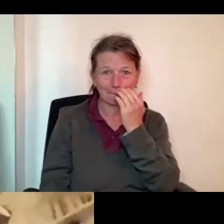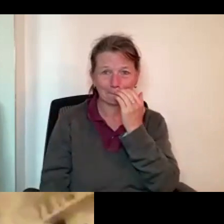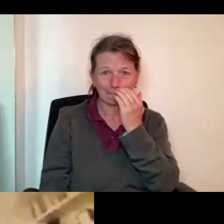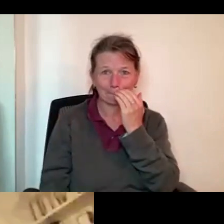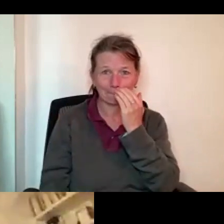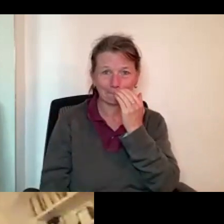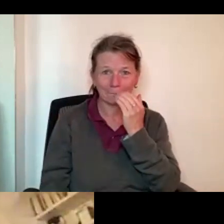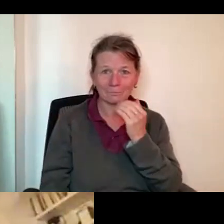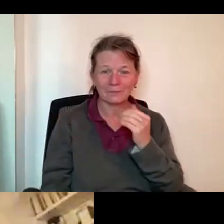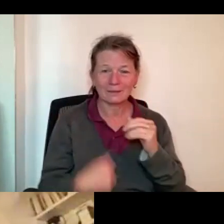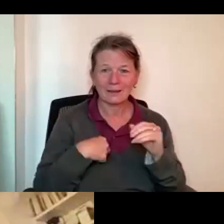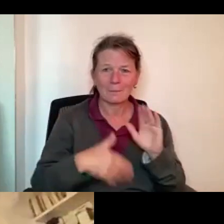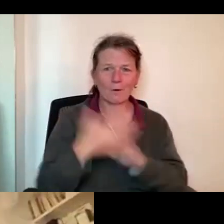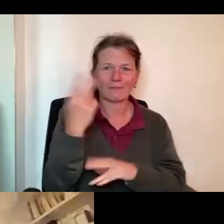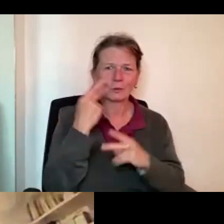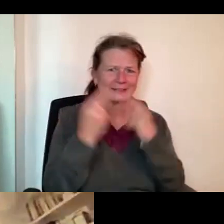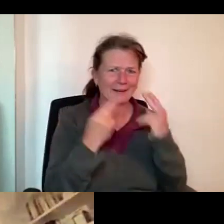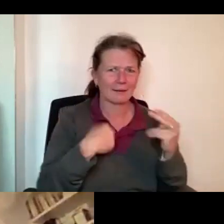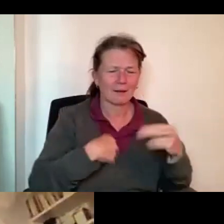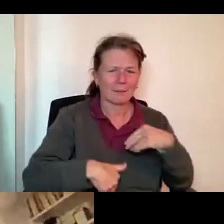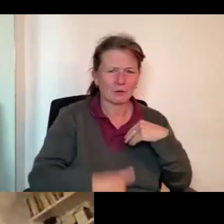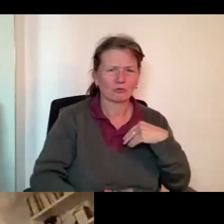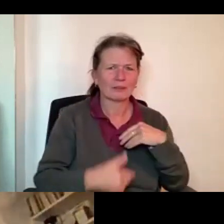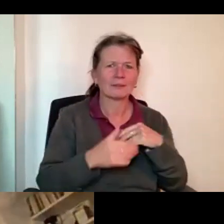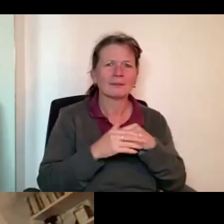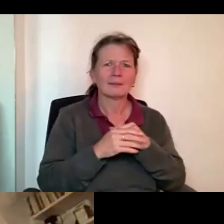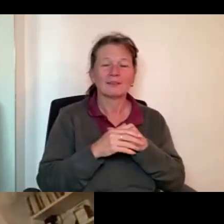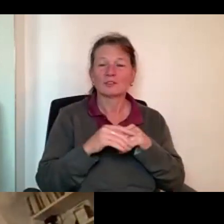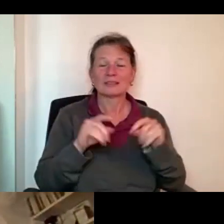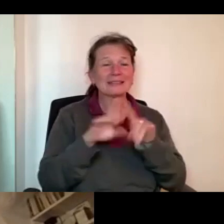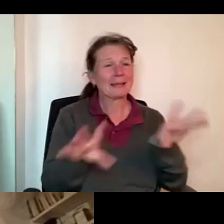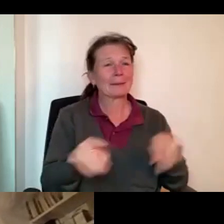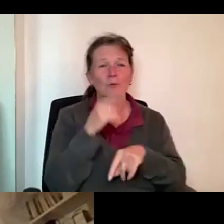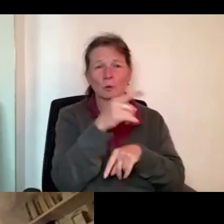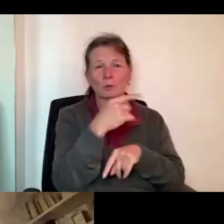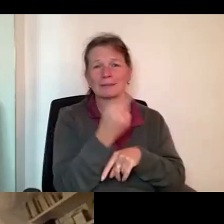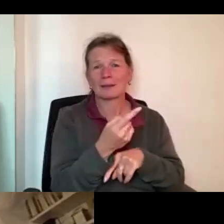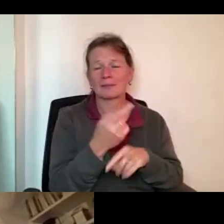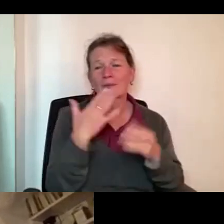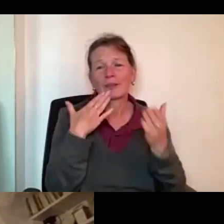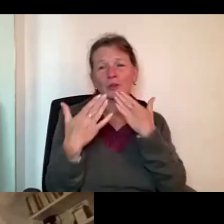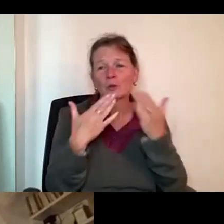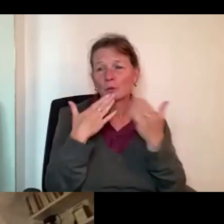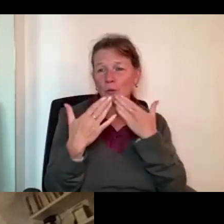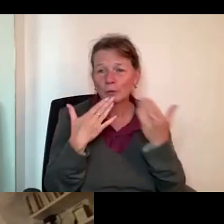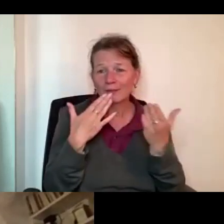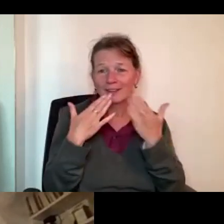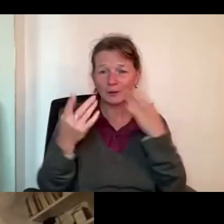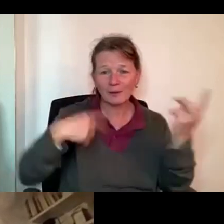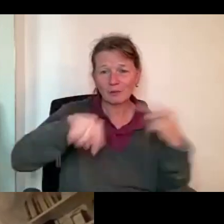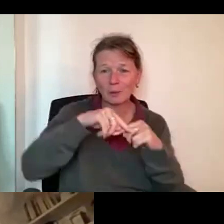to have some dinner. I'm hungry. Yeah, just to echo everything that Tori just said, thank you to everybody.